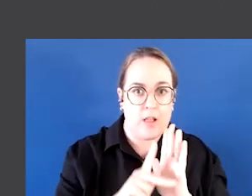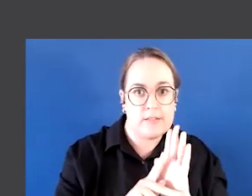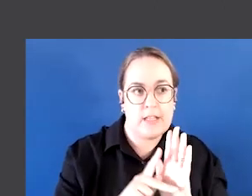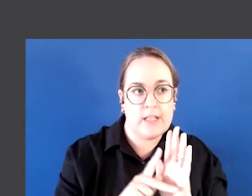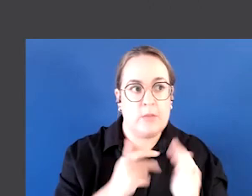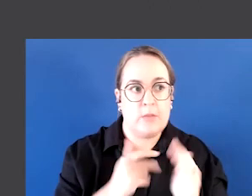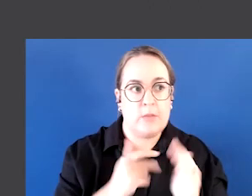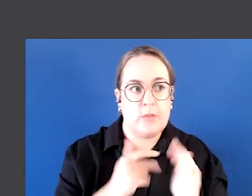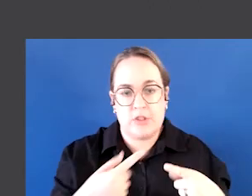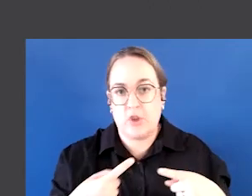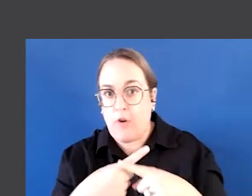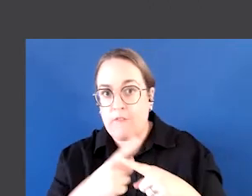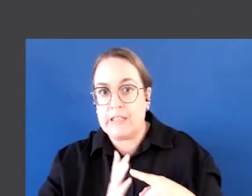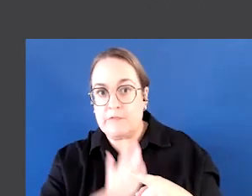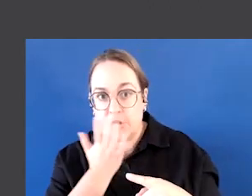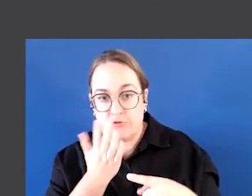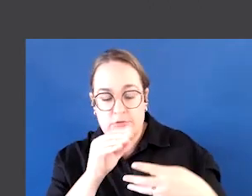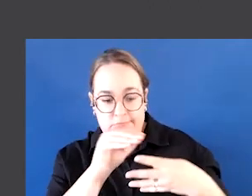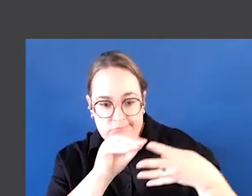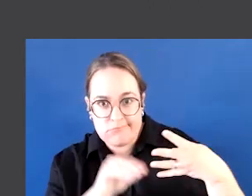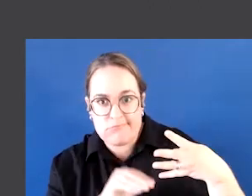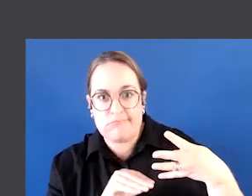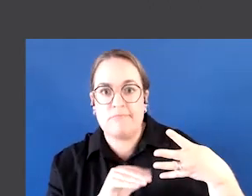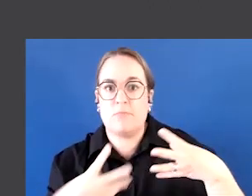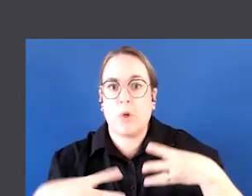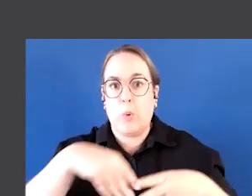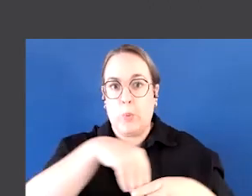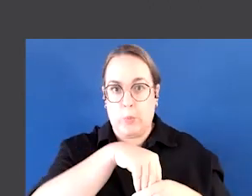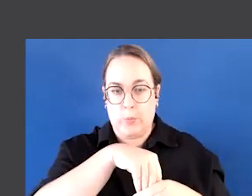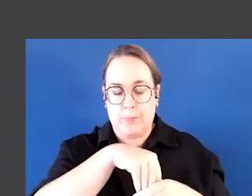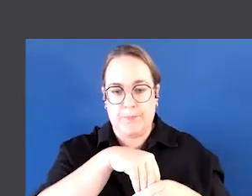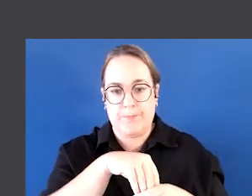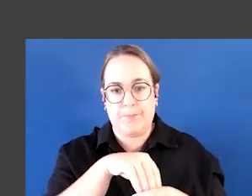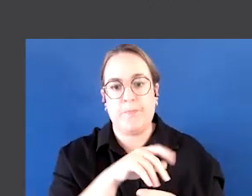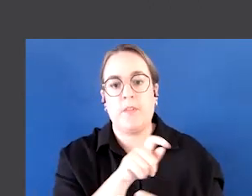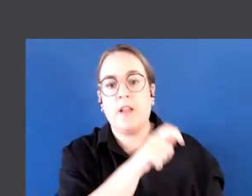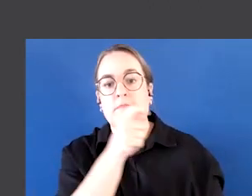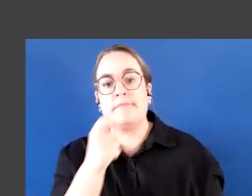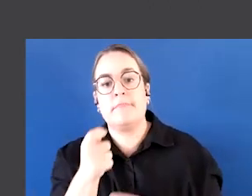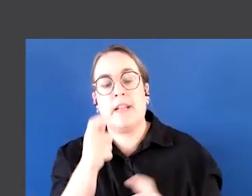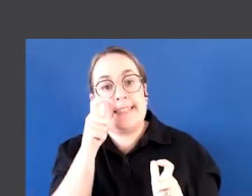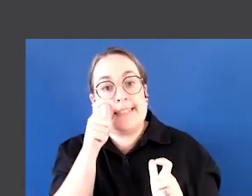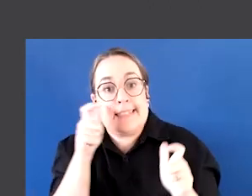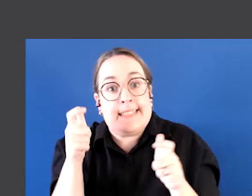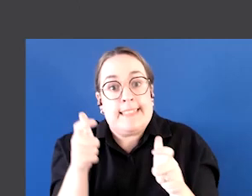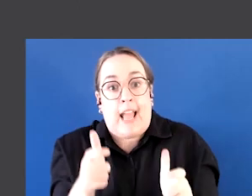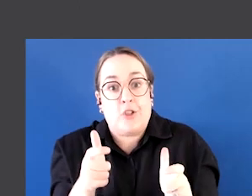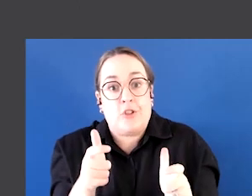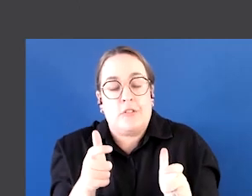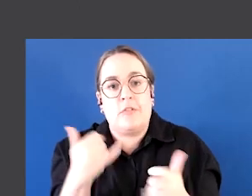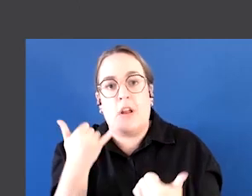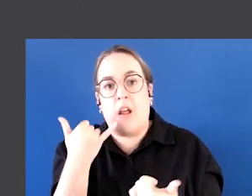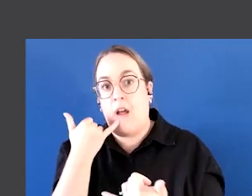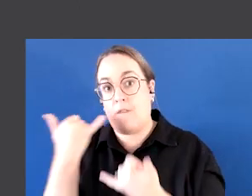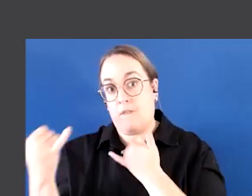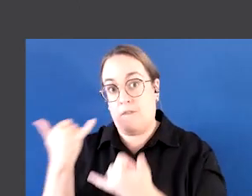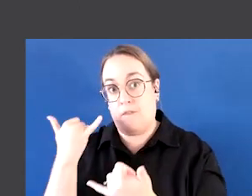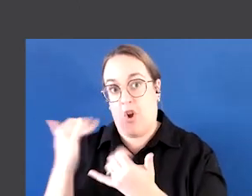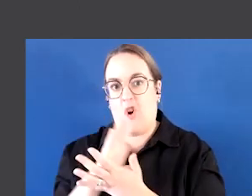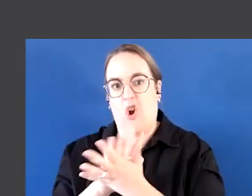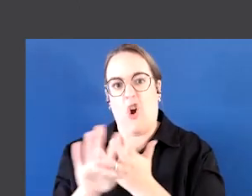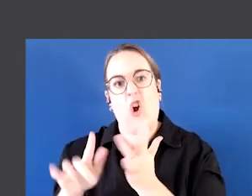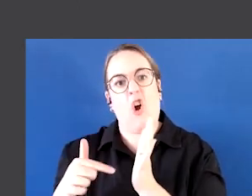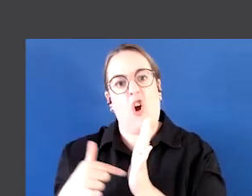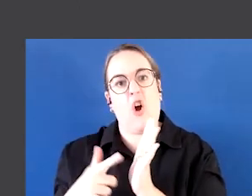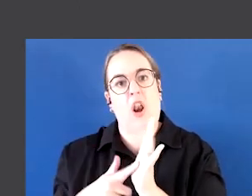our policies and procedures, conflicts of interest, and all of those areas. I think that's really important. The detection, the hotline, our